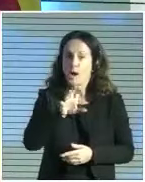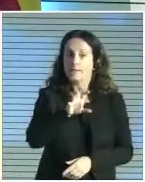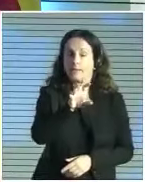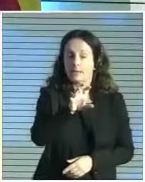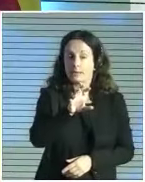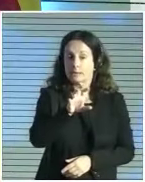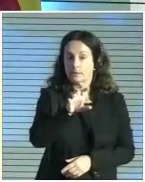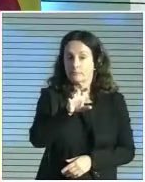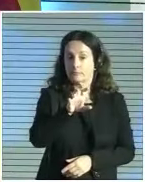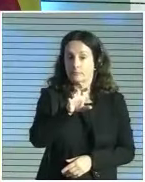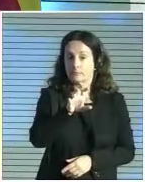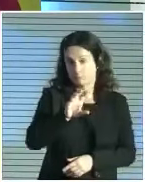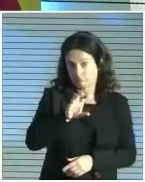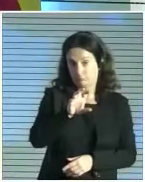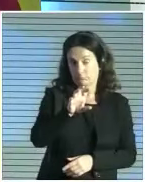federal,